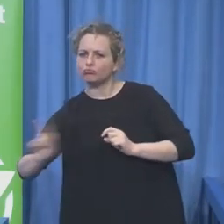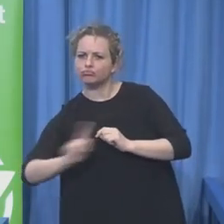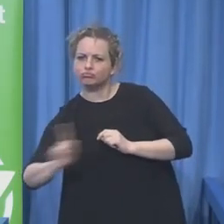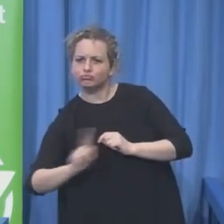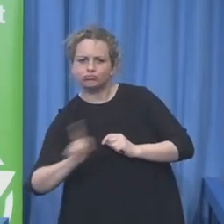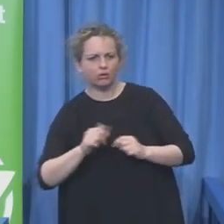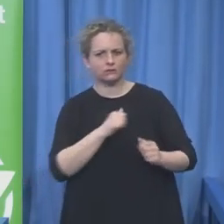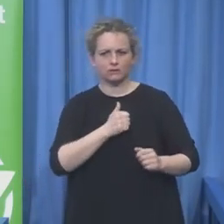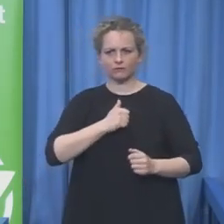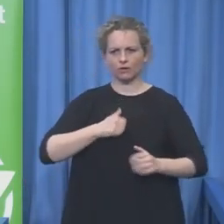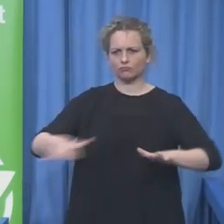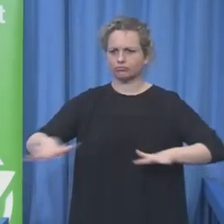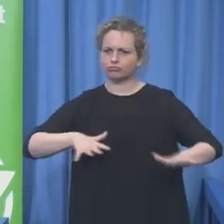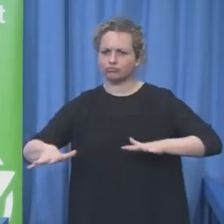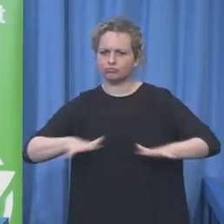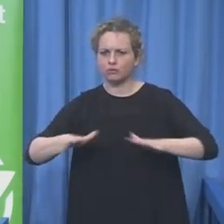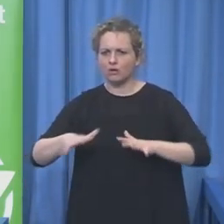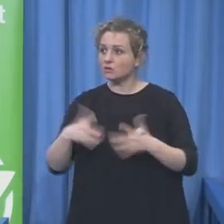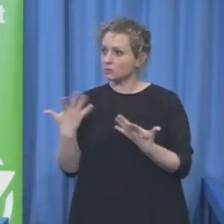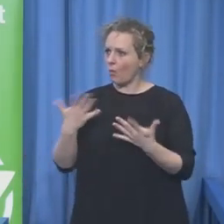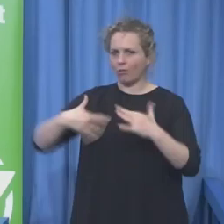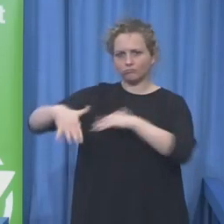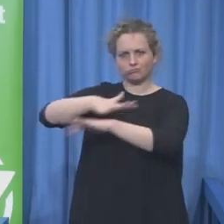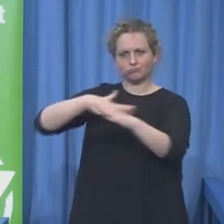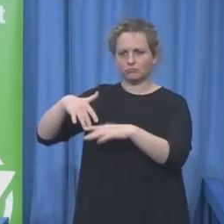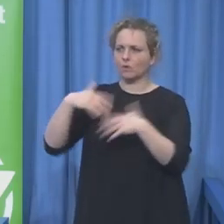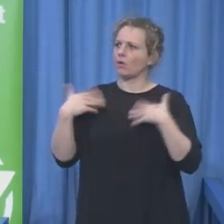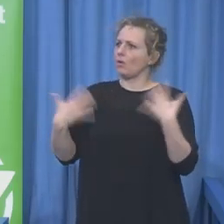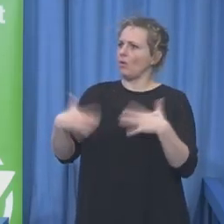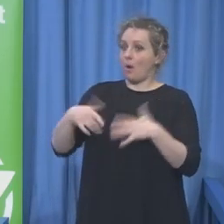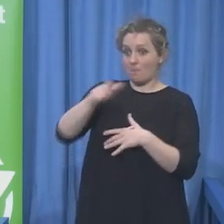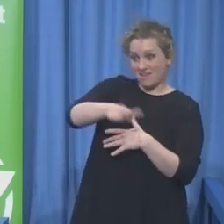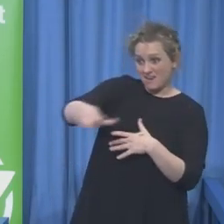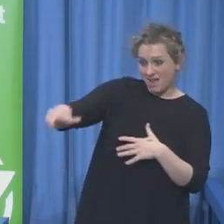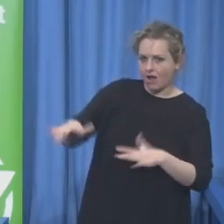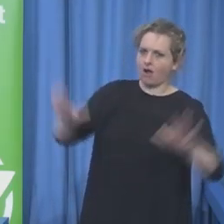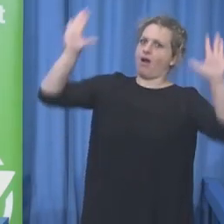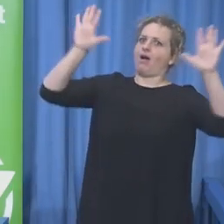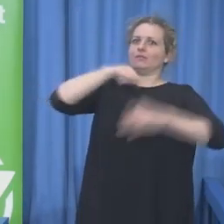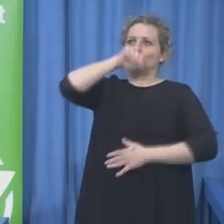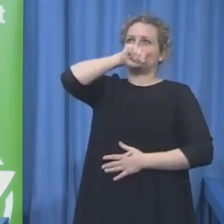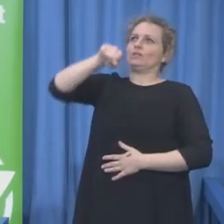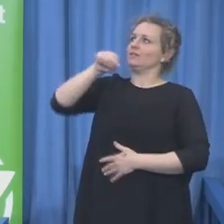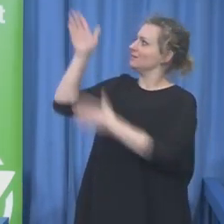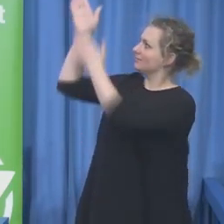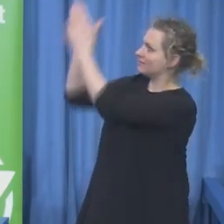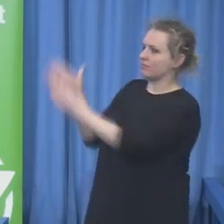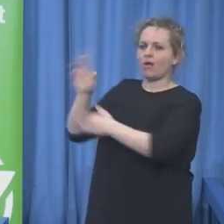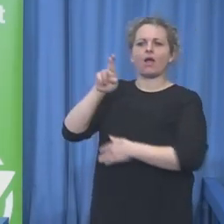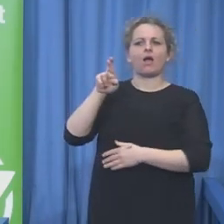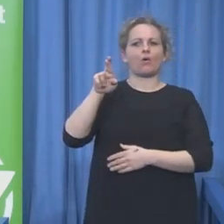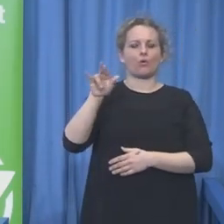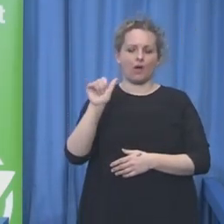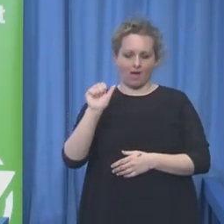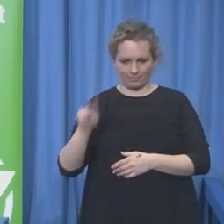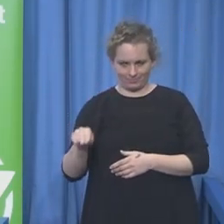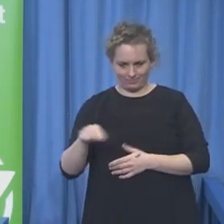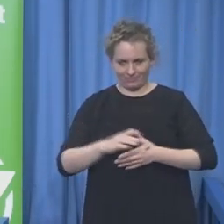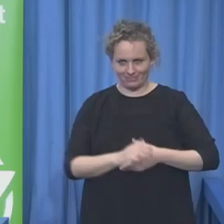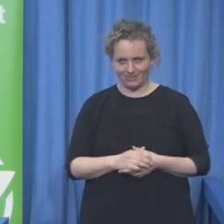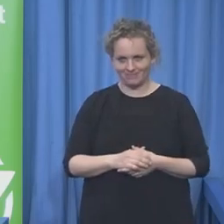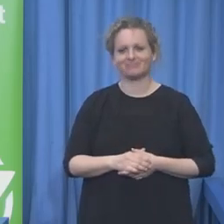earlier, Champlain Community Services, where I'm the director, was the last sheltered workshop to close in Vermont. We've begun to dream about